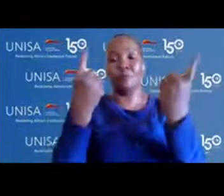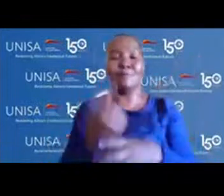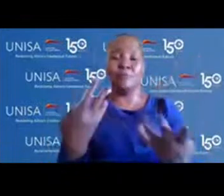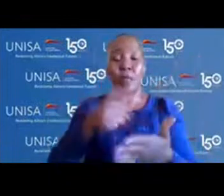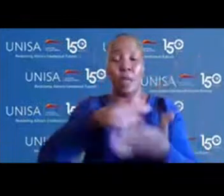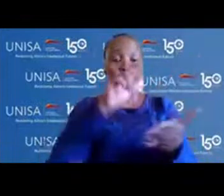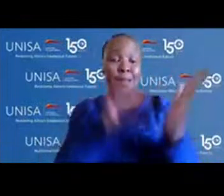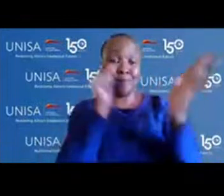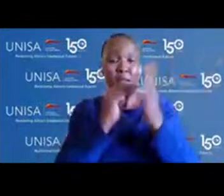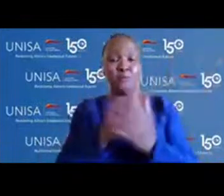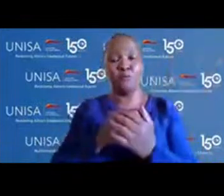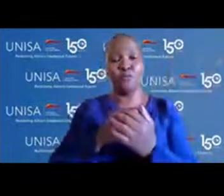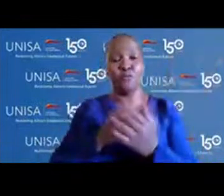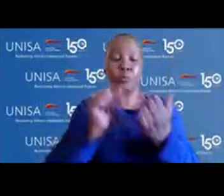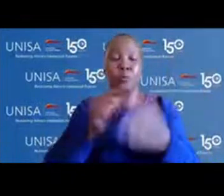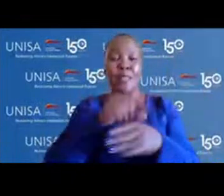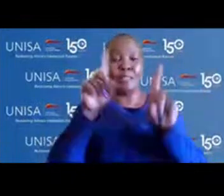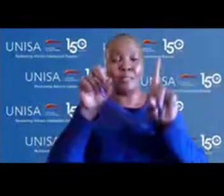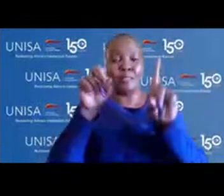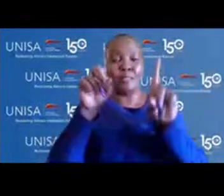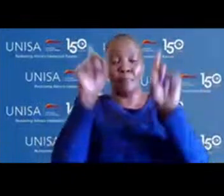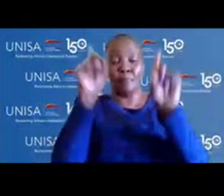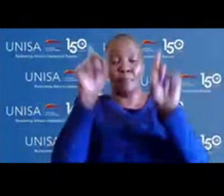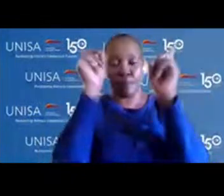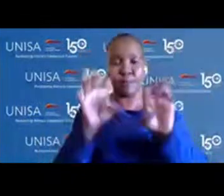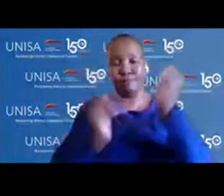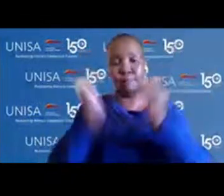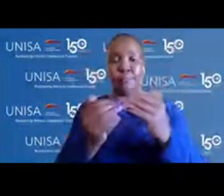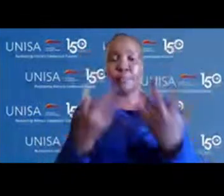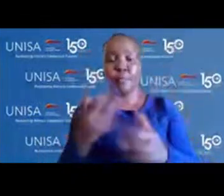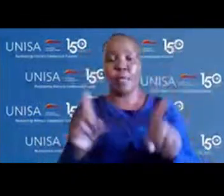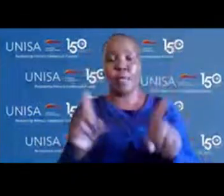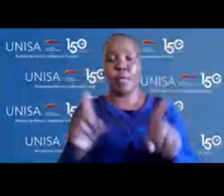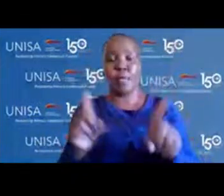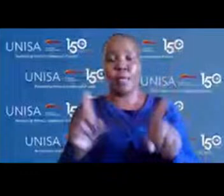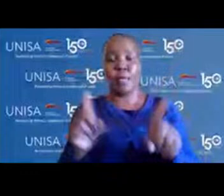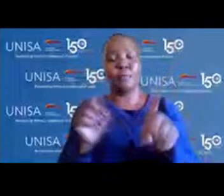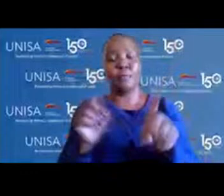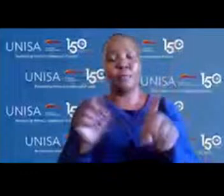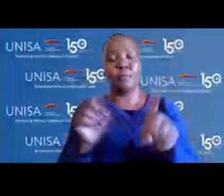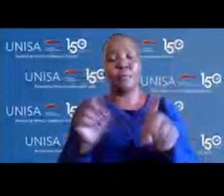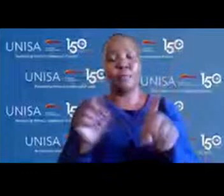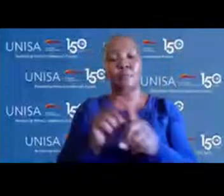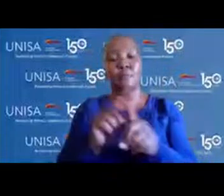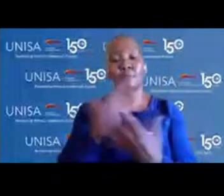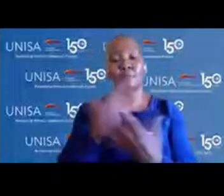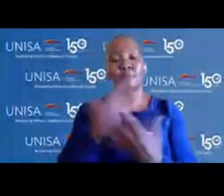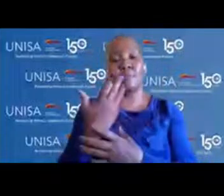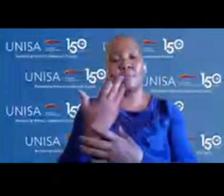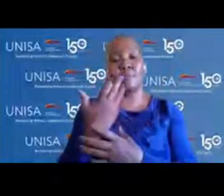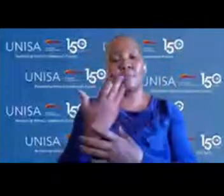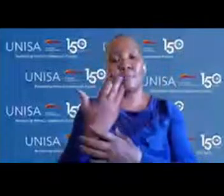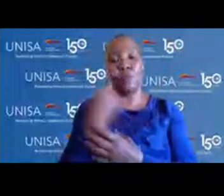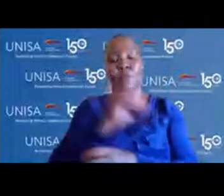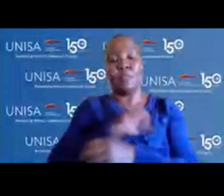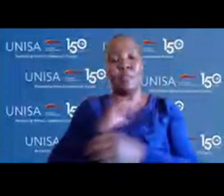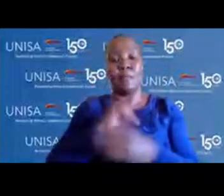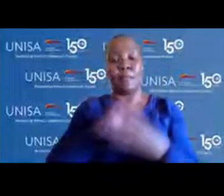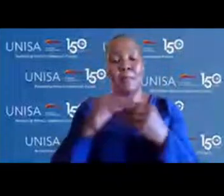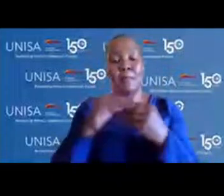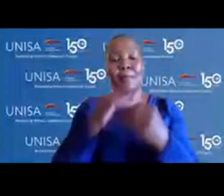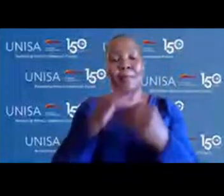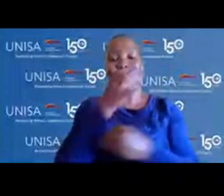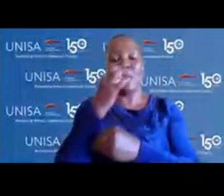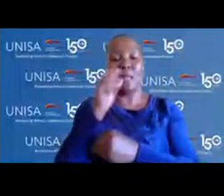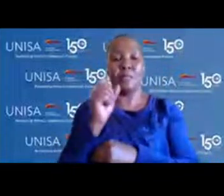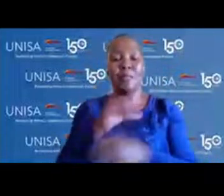information. Then students, I'll quickly project the form so that you can at least